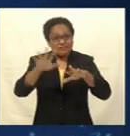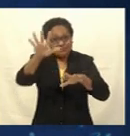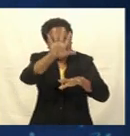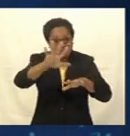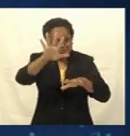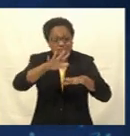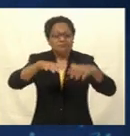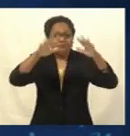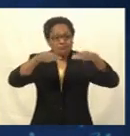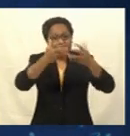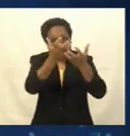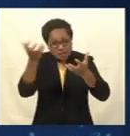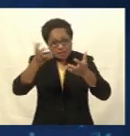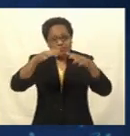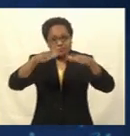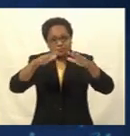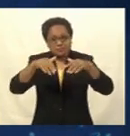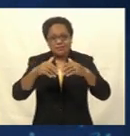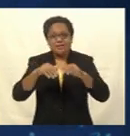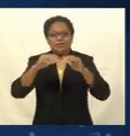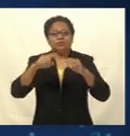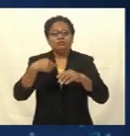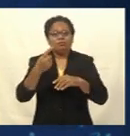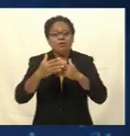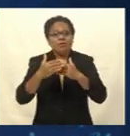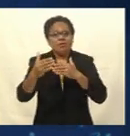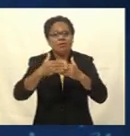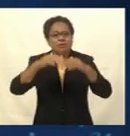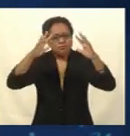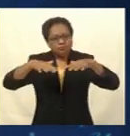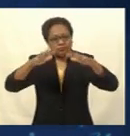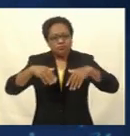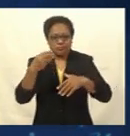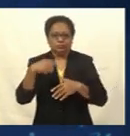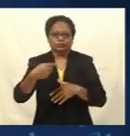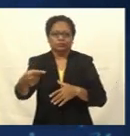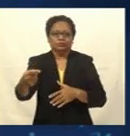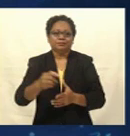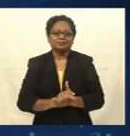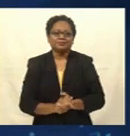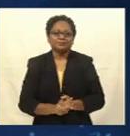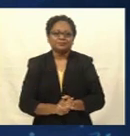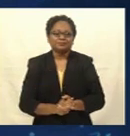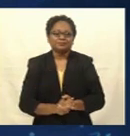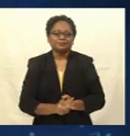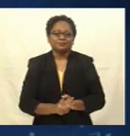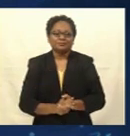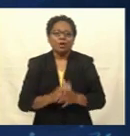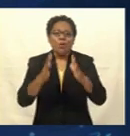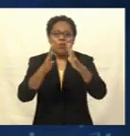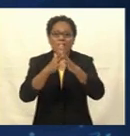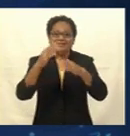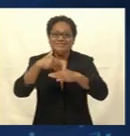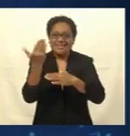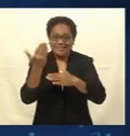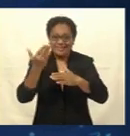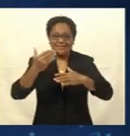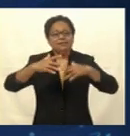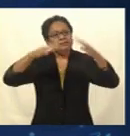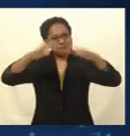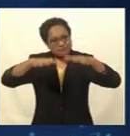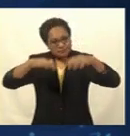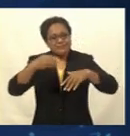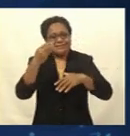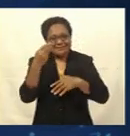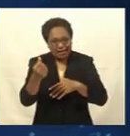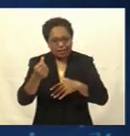rain tomorrow and becoming frequent with isolated heavy falls. And looking on to Wednesday, occasional showers and a